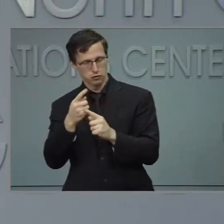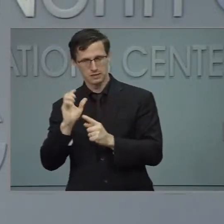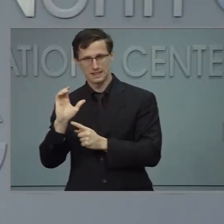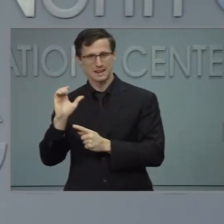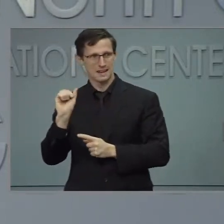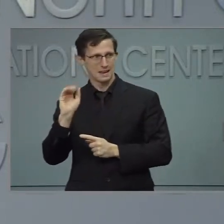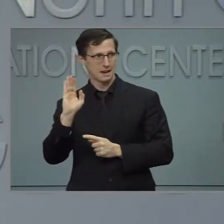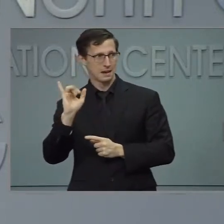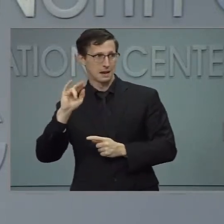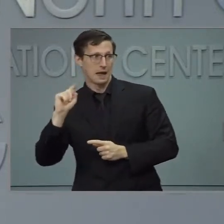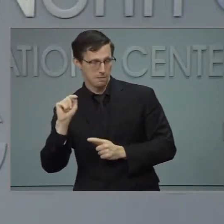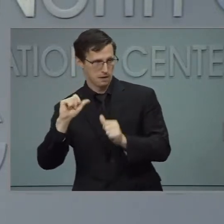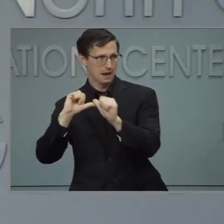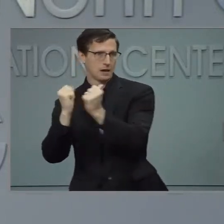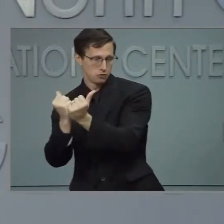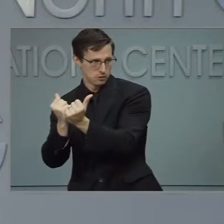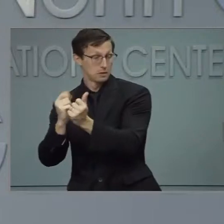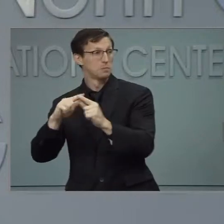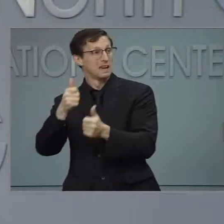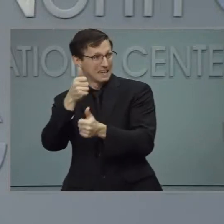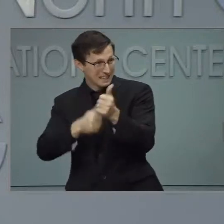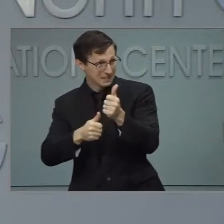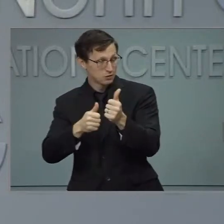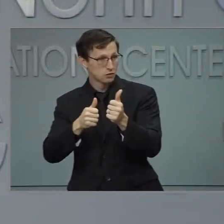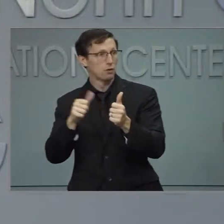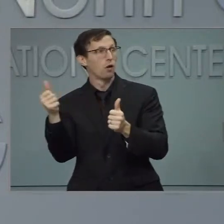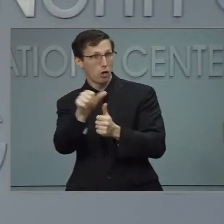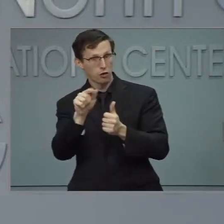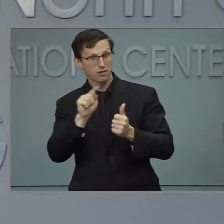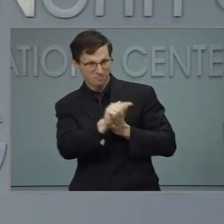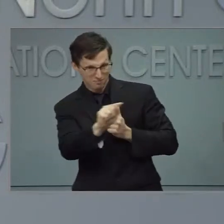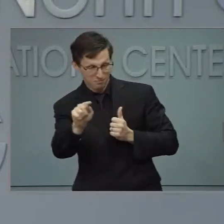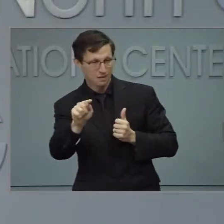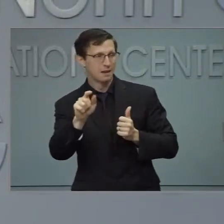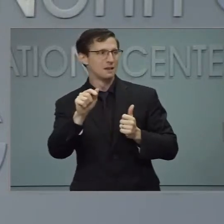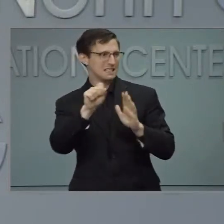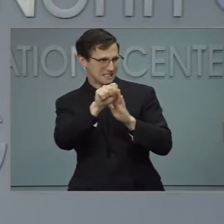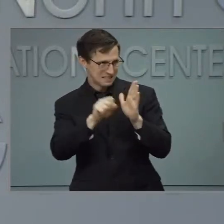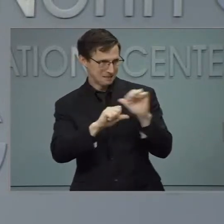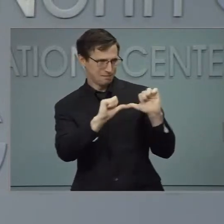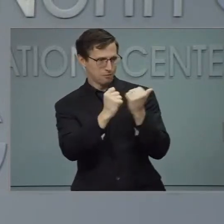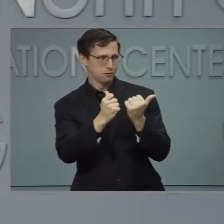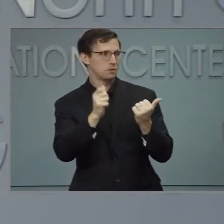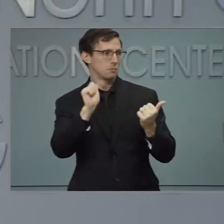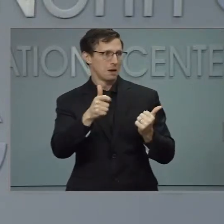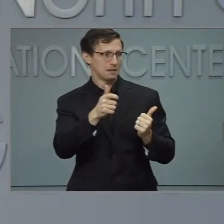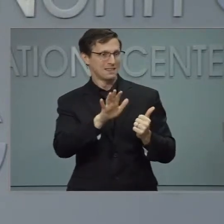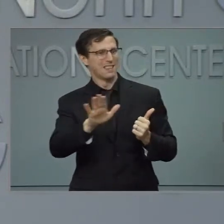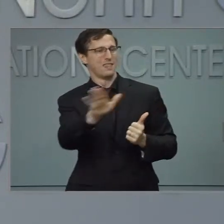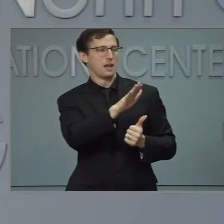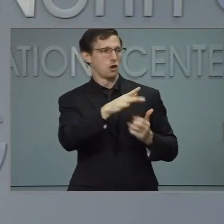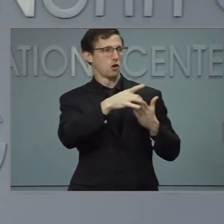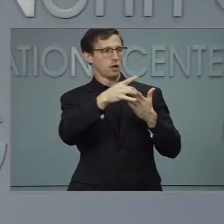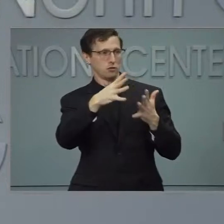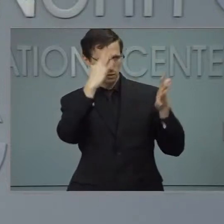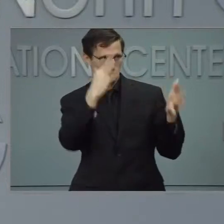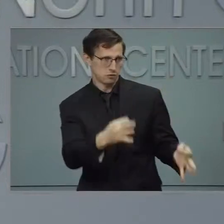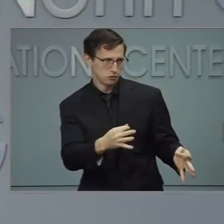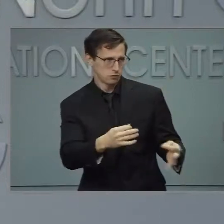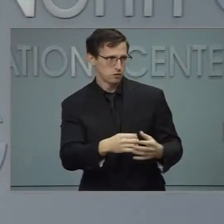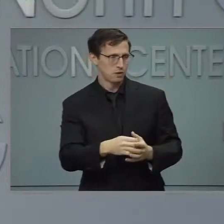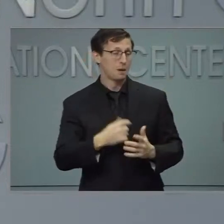make their own decisions about whether they would follow this. I hope this will be like our parental leave